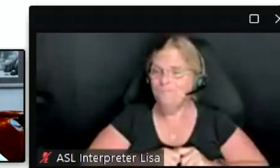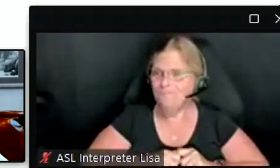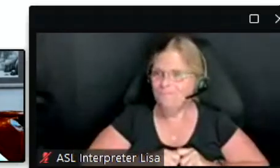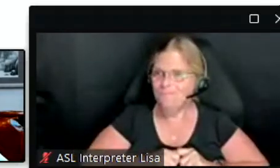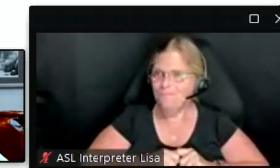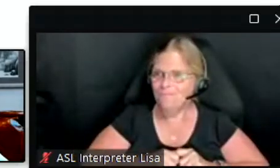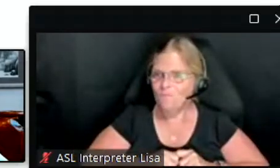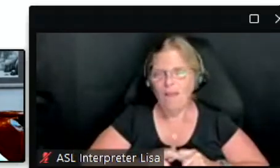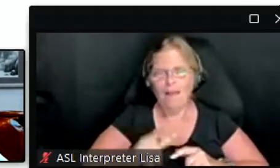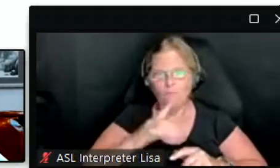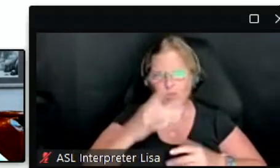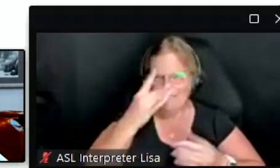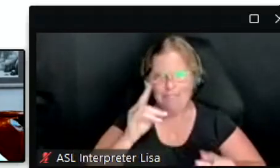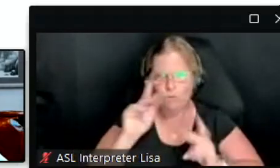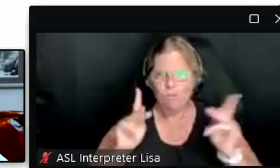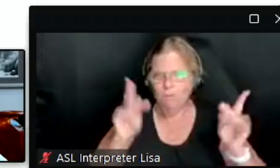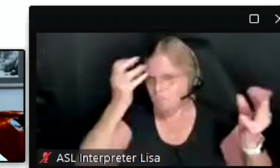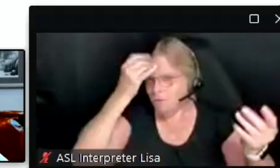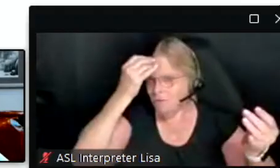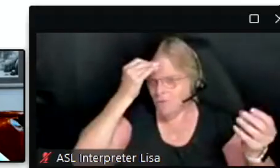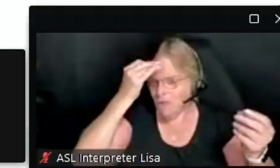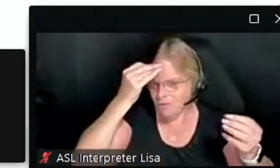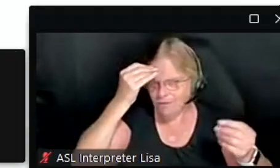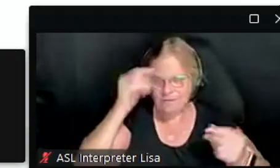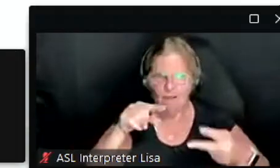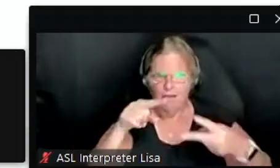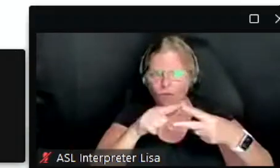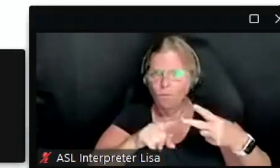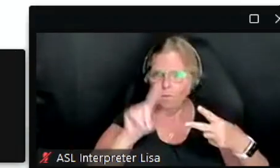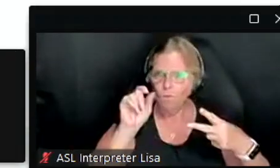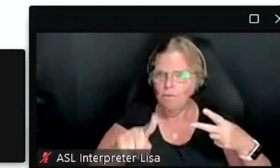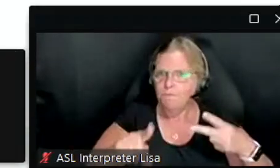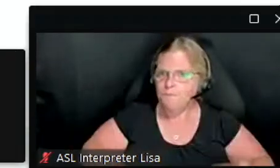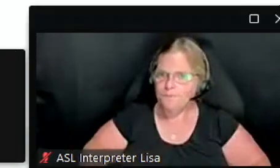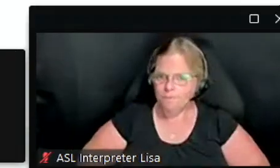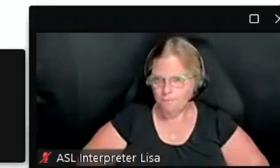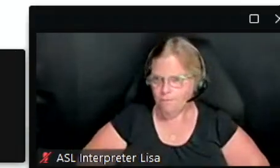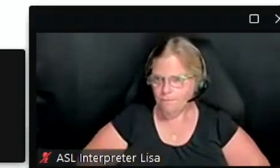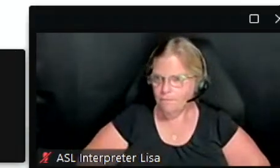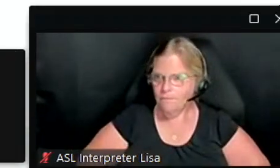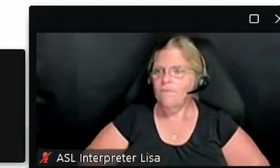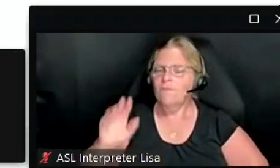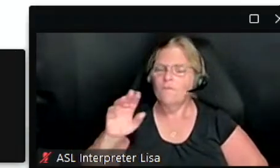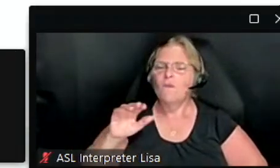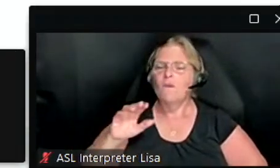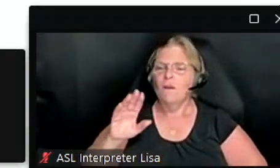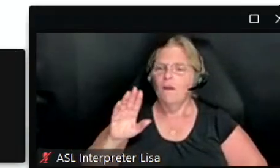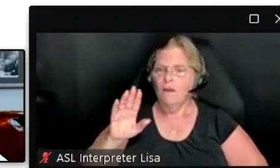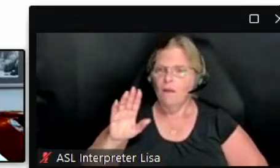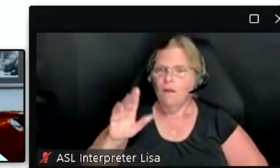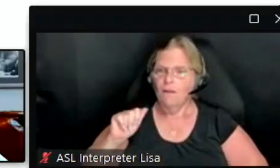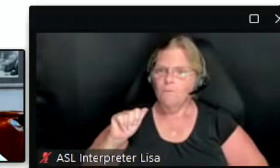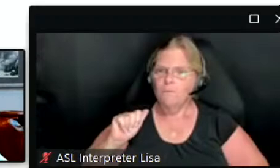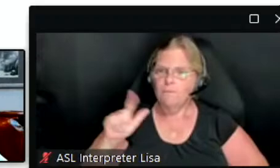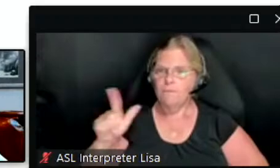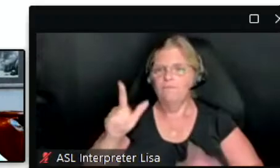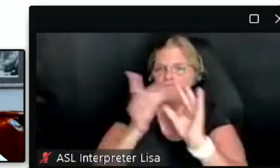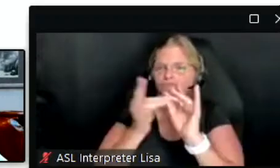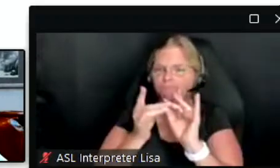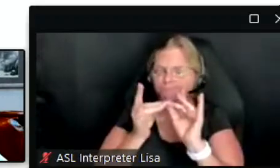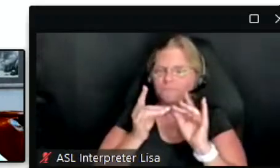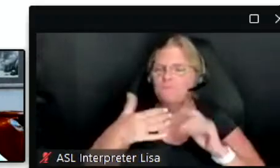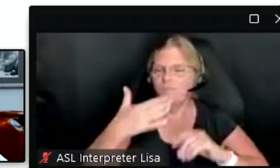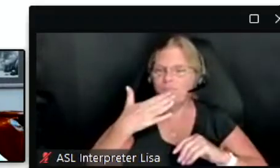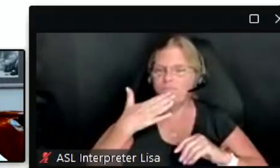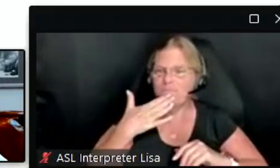thoughts on these two questions. So. Great, thank you, Nate. Opening the breakout rooms now, thank you. Great. And we'll come